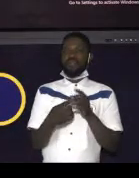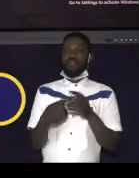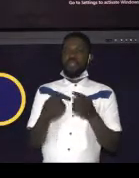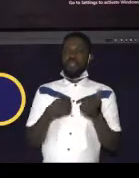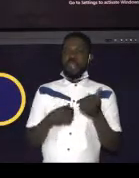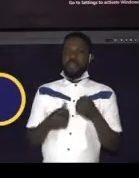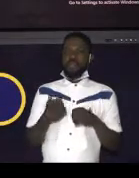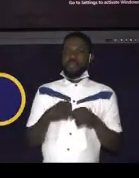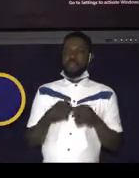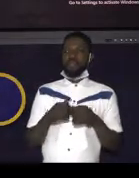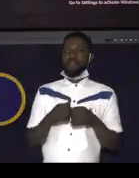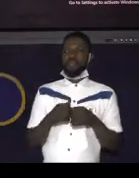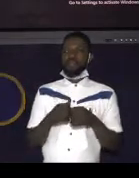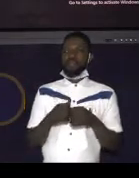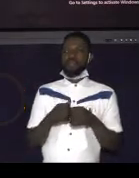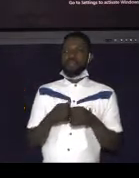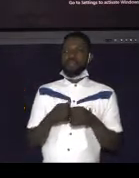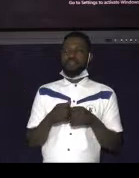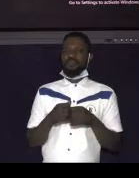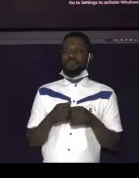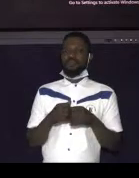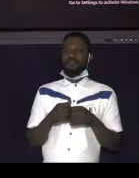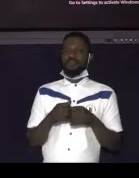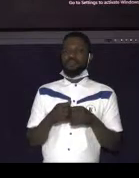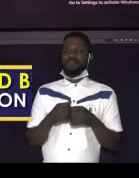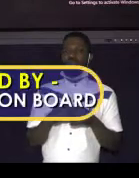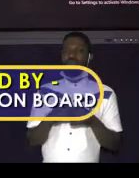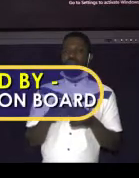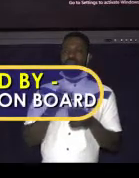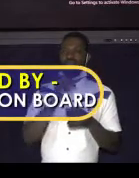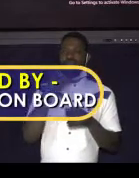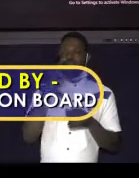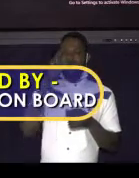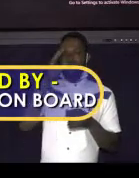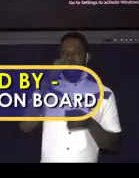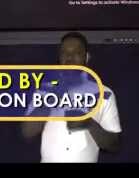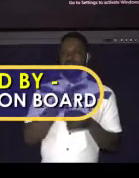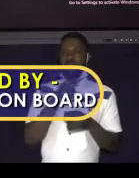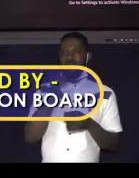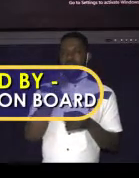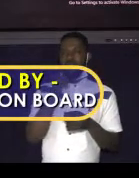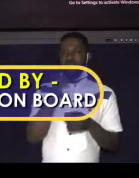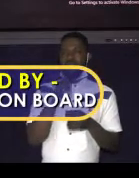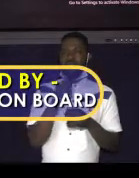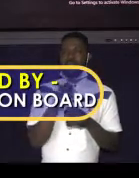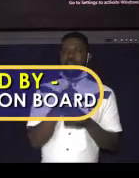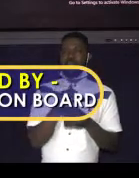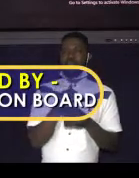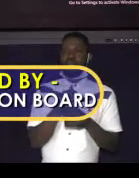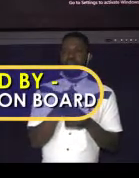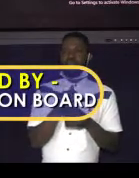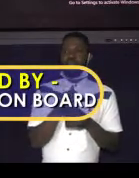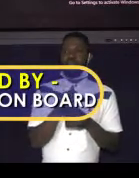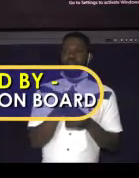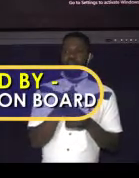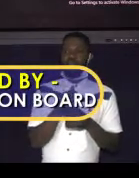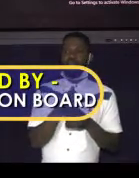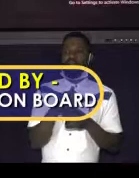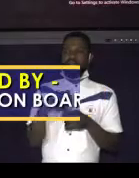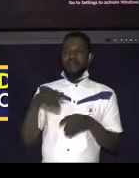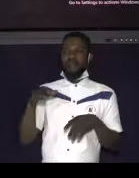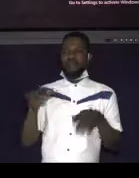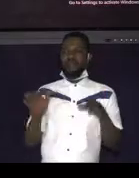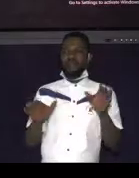I'm doing here. Now listen, it's for boys and girls. Then let's go. You do like this.